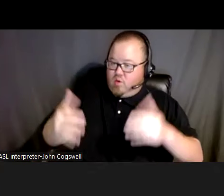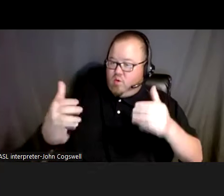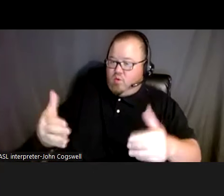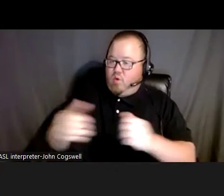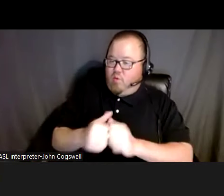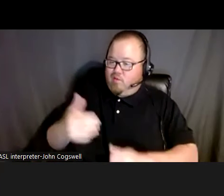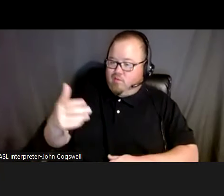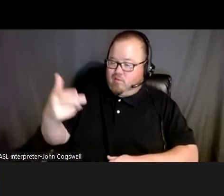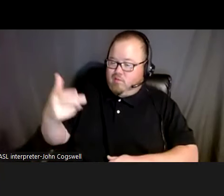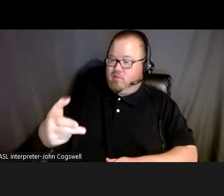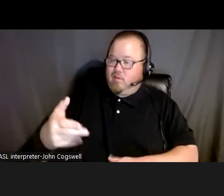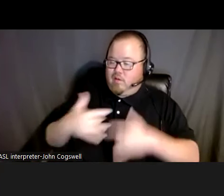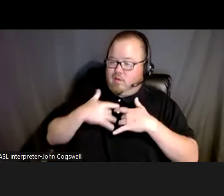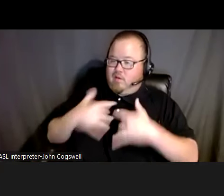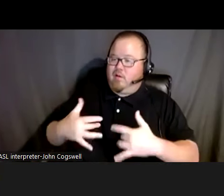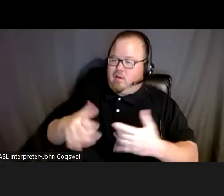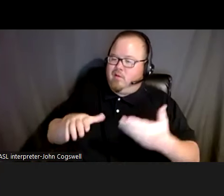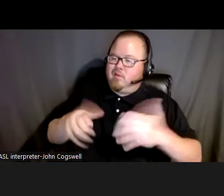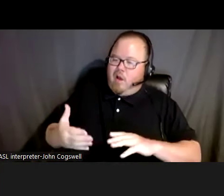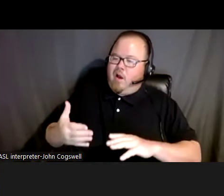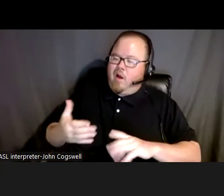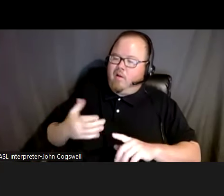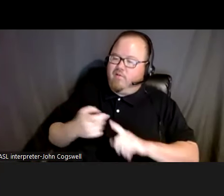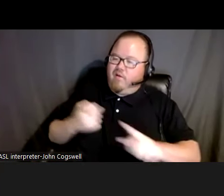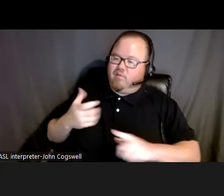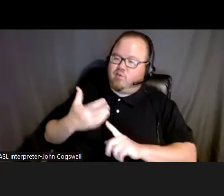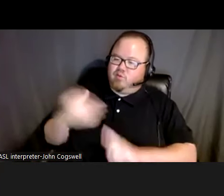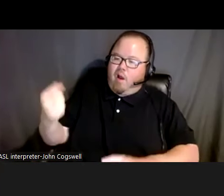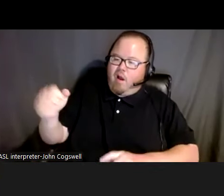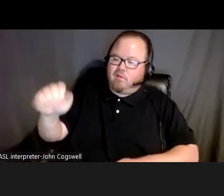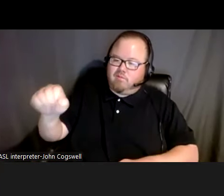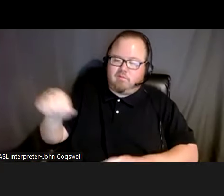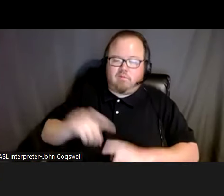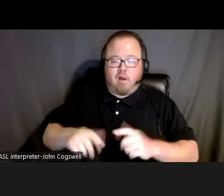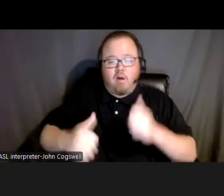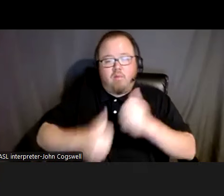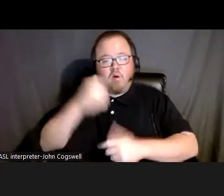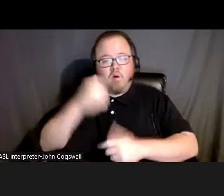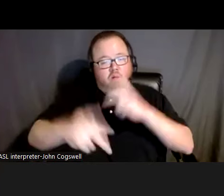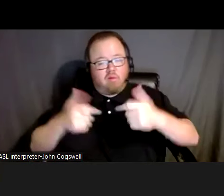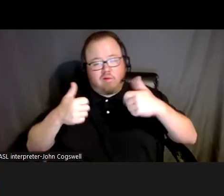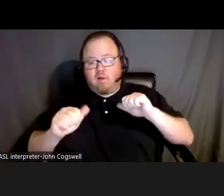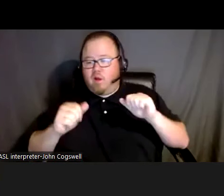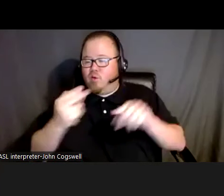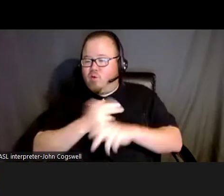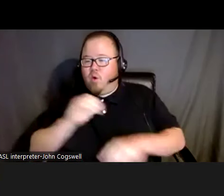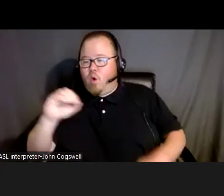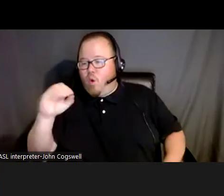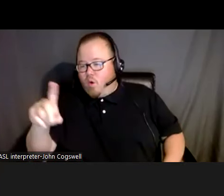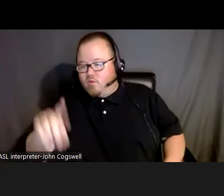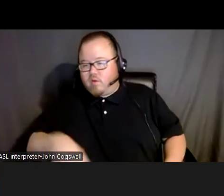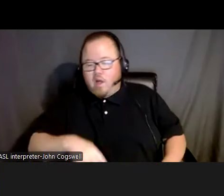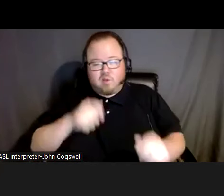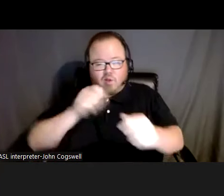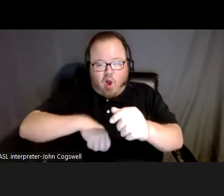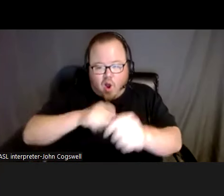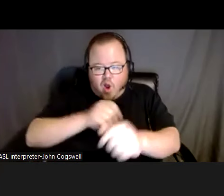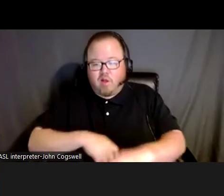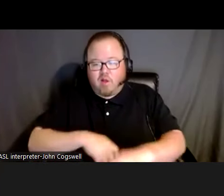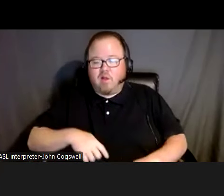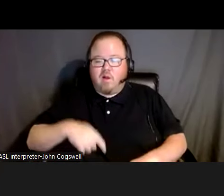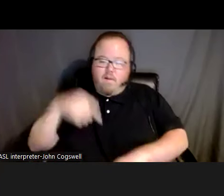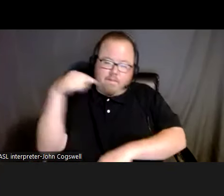mechanism end up oftentimes dying by suicide. Whereas the majority of people actually attempt using overdose or cutting and piercing, when in